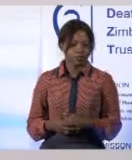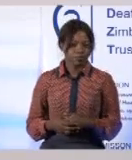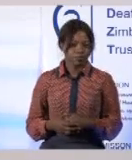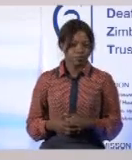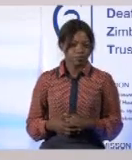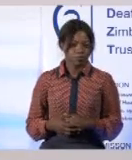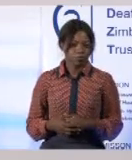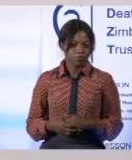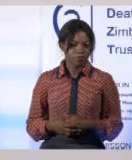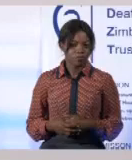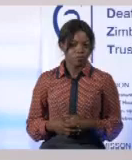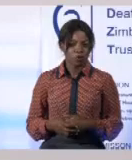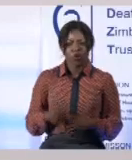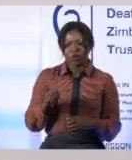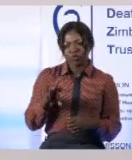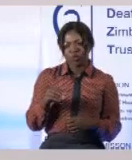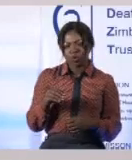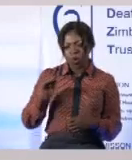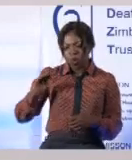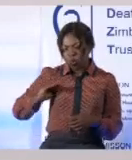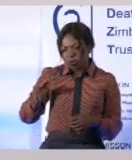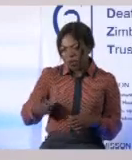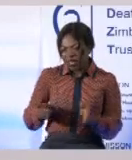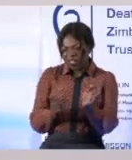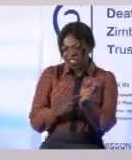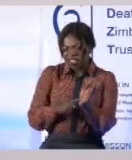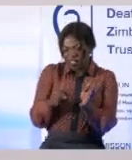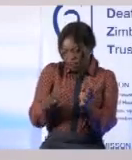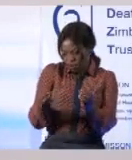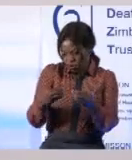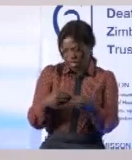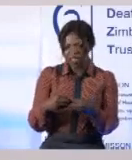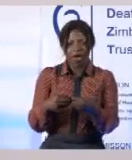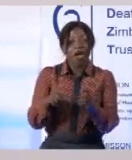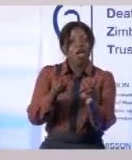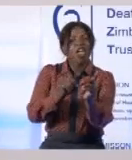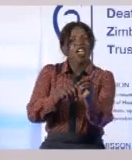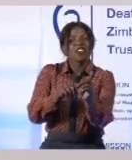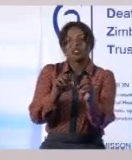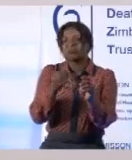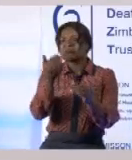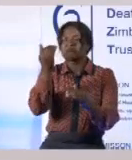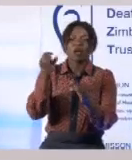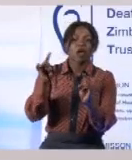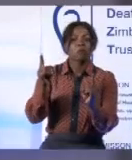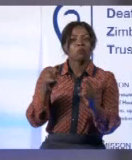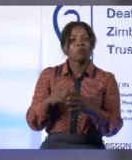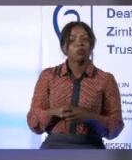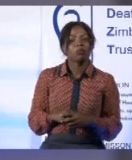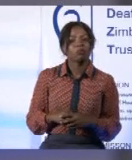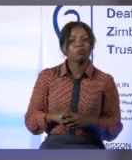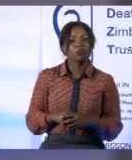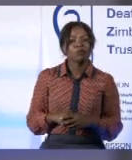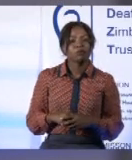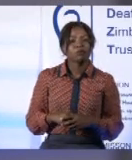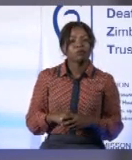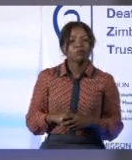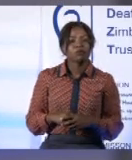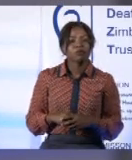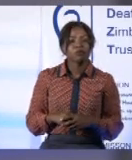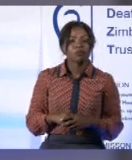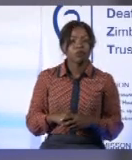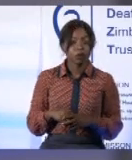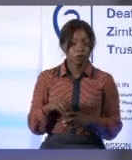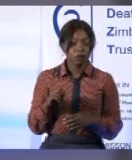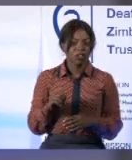groups of your clients? Do you have a minimum age? Do you have a maximum age? How does it work? I have maximum